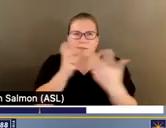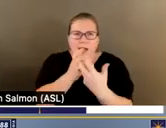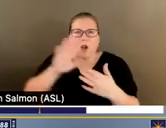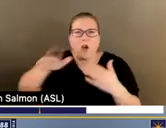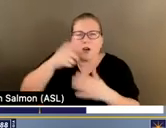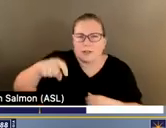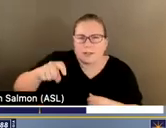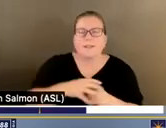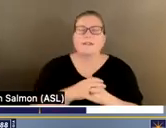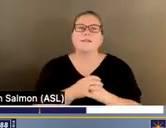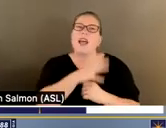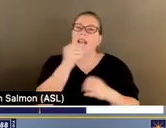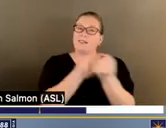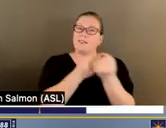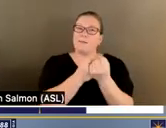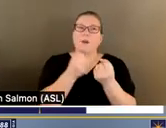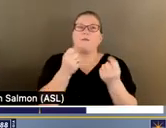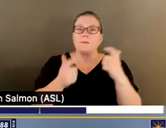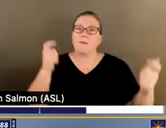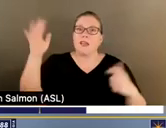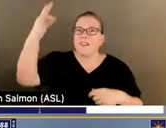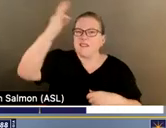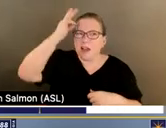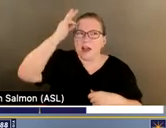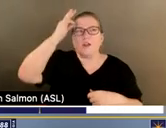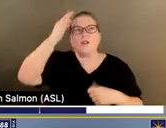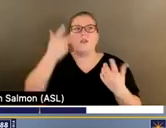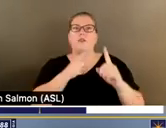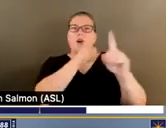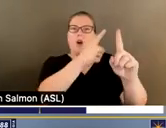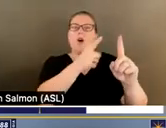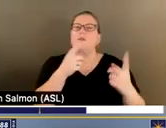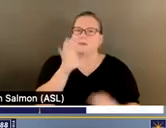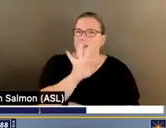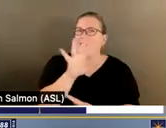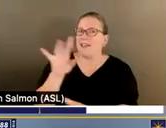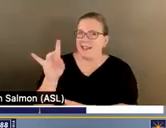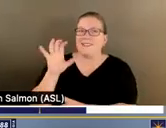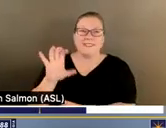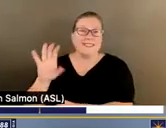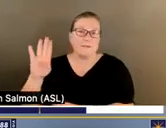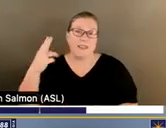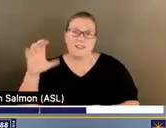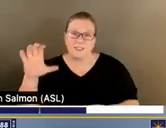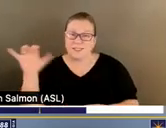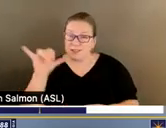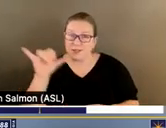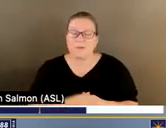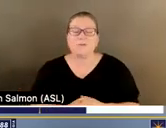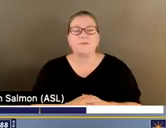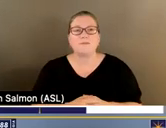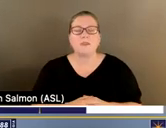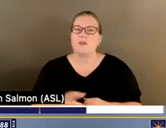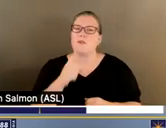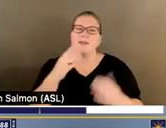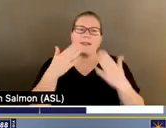initiatives such as 988 and CCBHCs. In addition to expressing our gratitude to all of the hundreds,